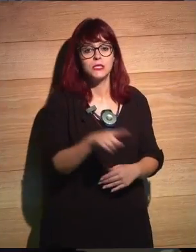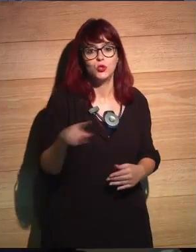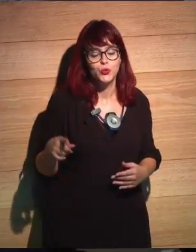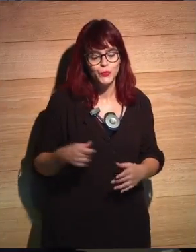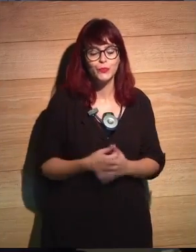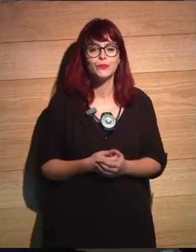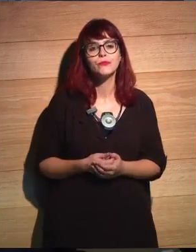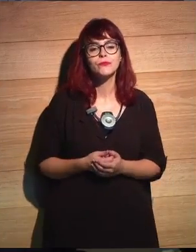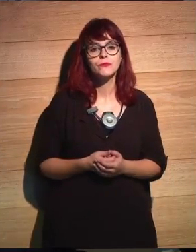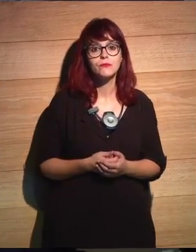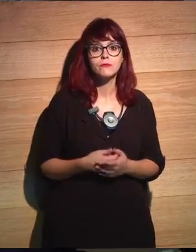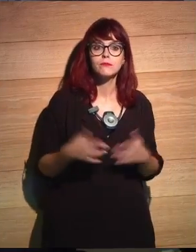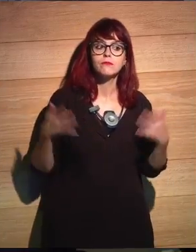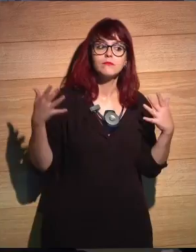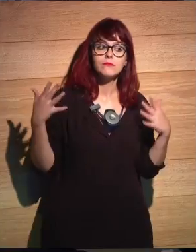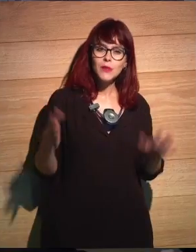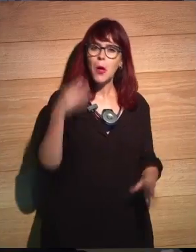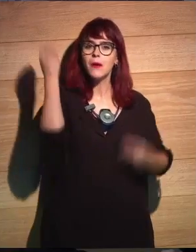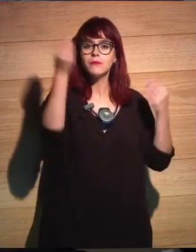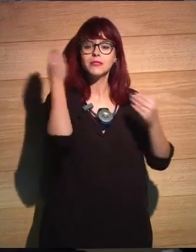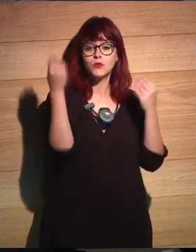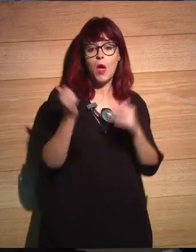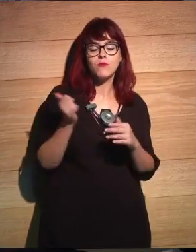way everywhere, or this is not the case?